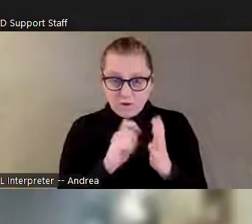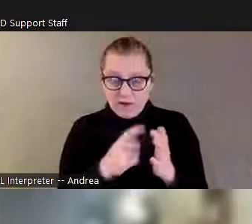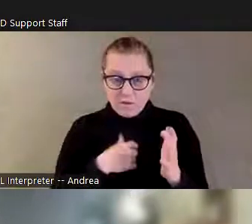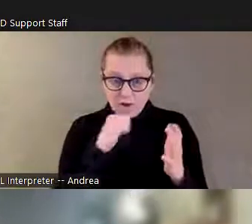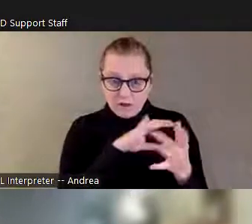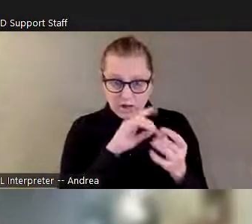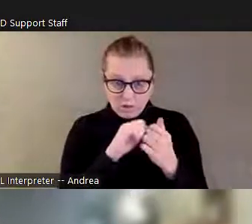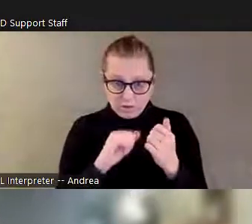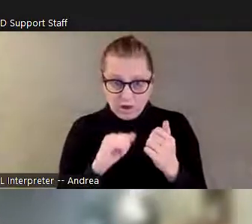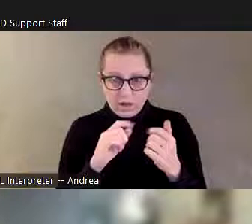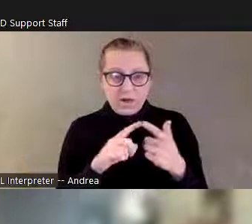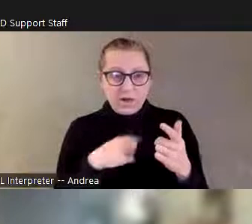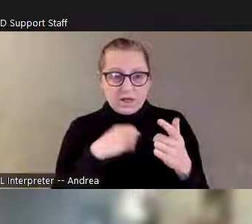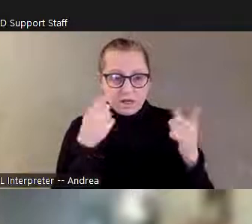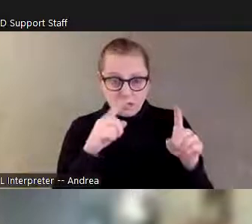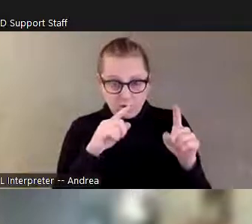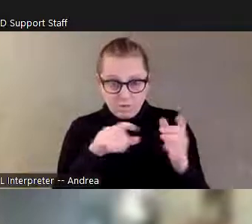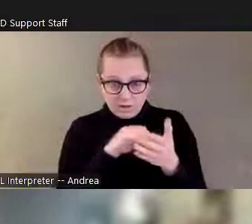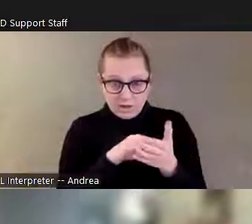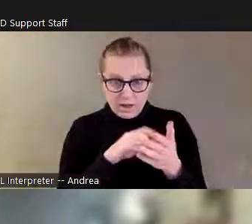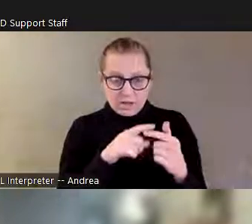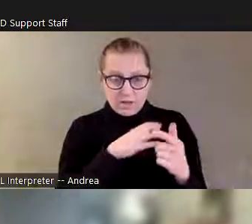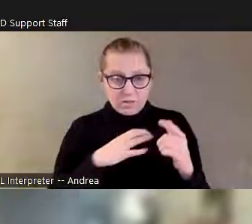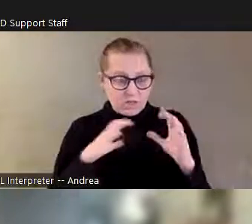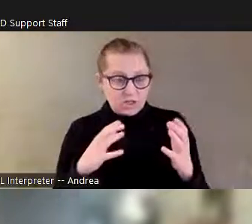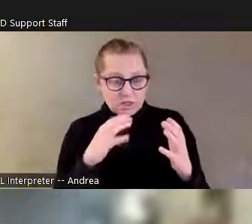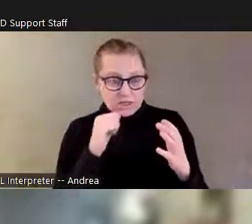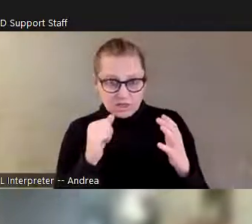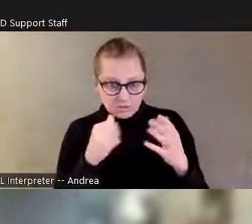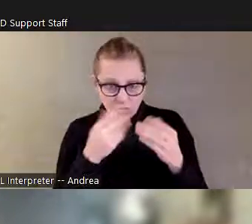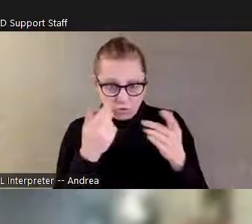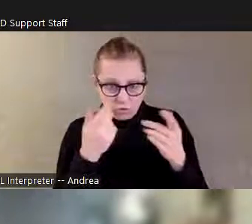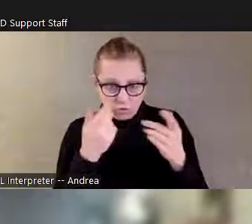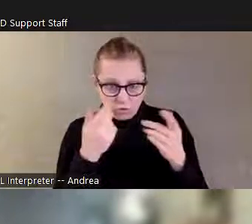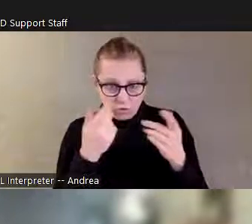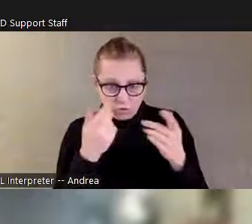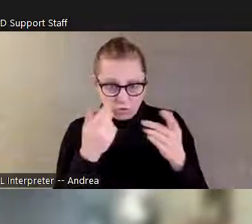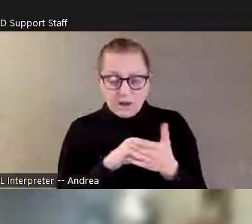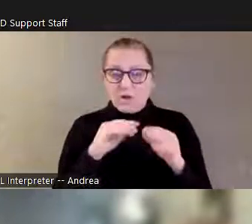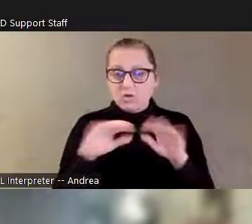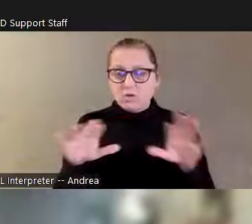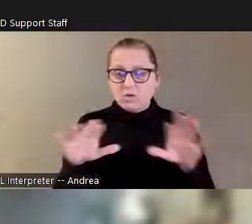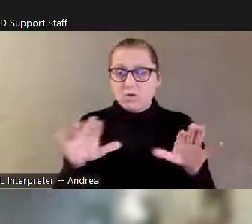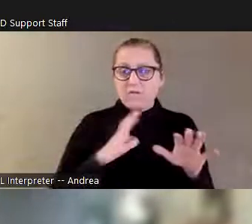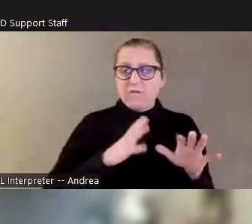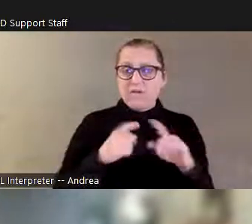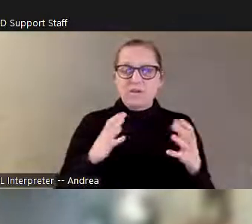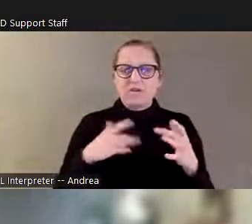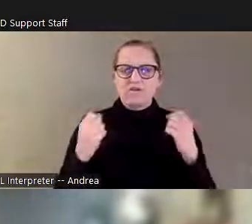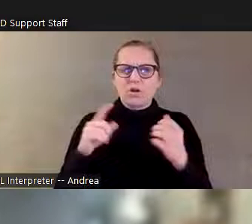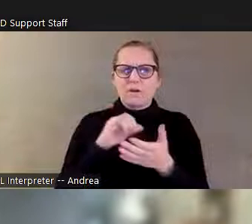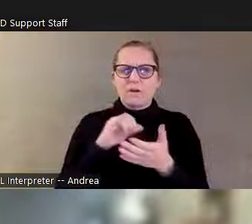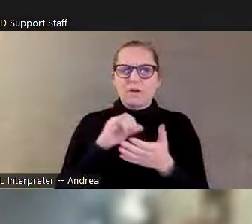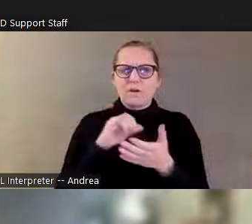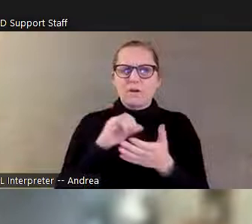I didn't agree on, that the commission didn't agree on, and it goes out signed from the commission, I do feel strongly about that, that that's doesn't represent